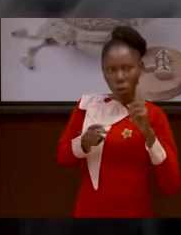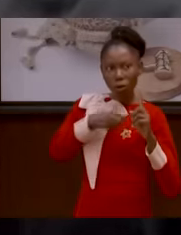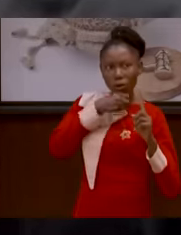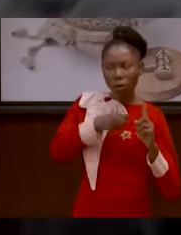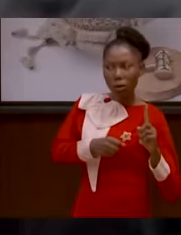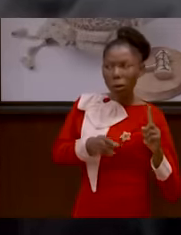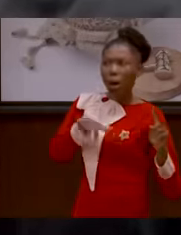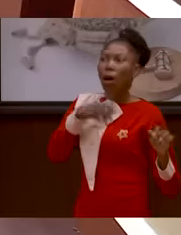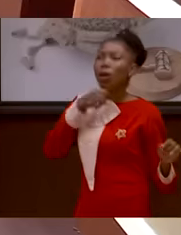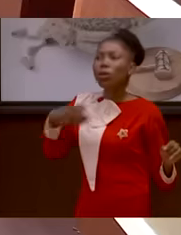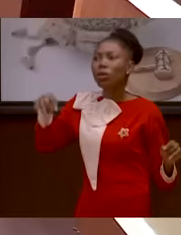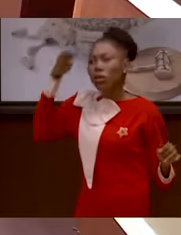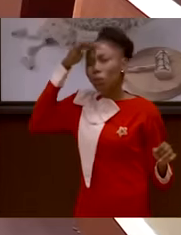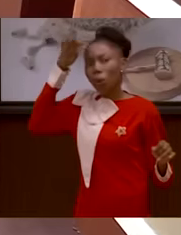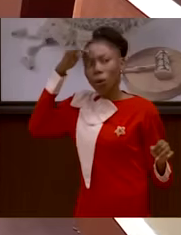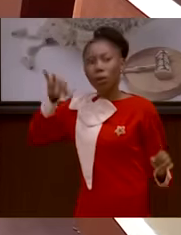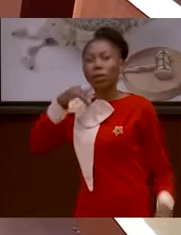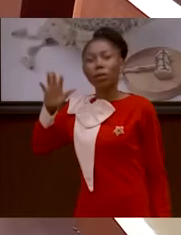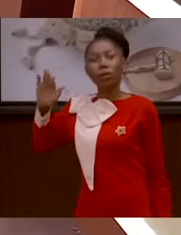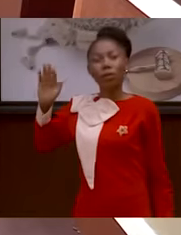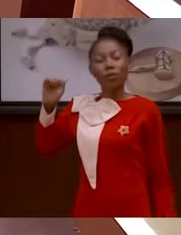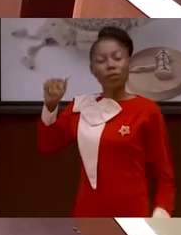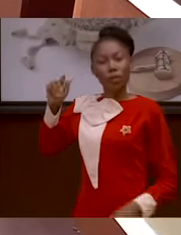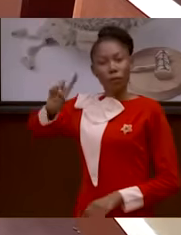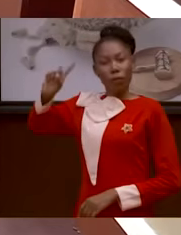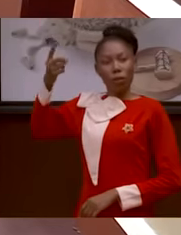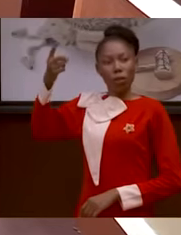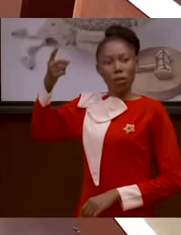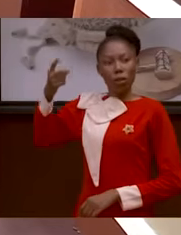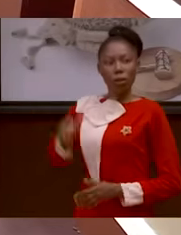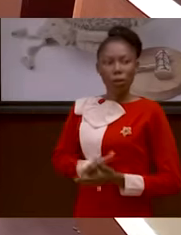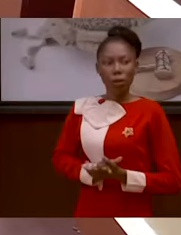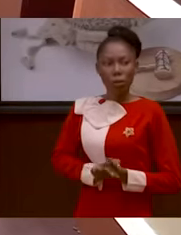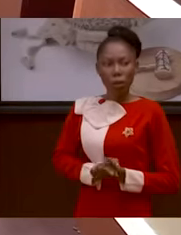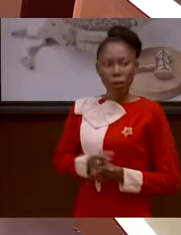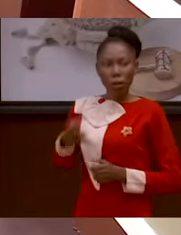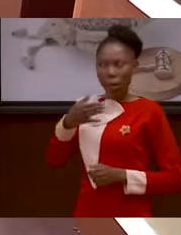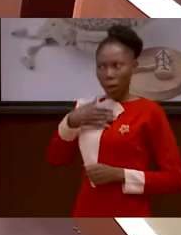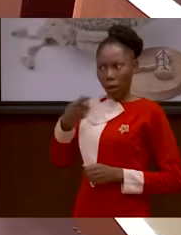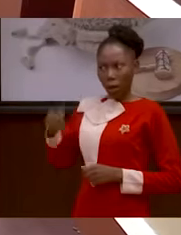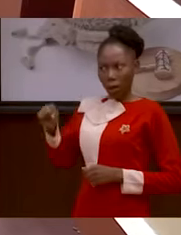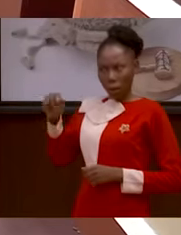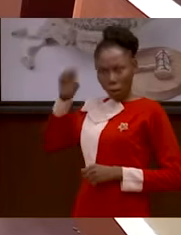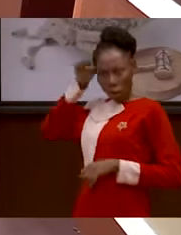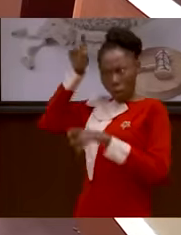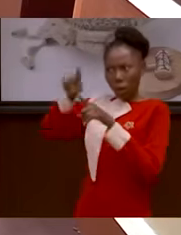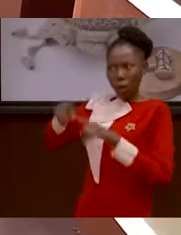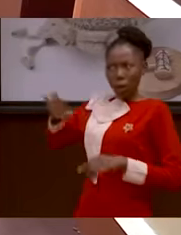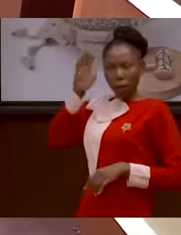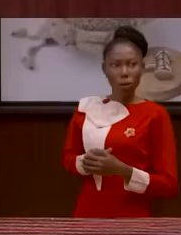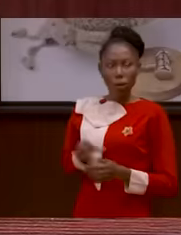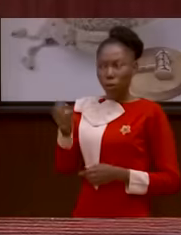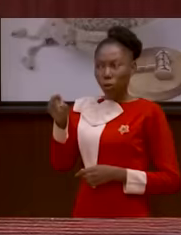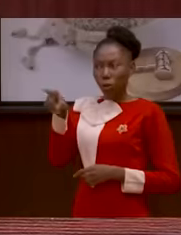How old is the boy? That's 15 years. That's the first? Yes. And he doesn't ask after his siblings?